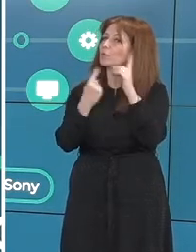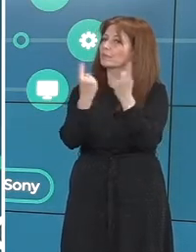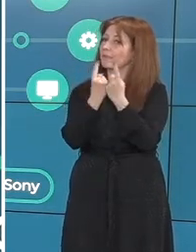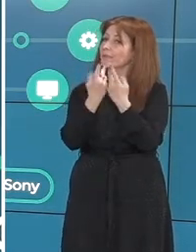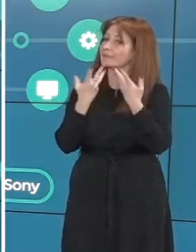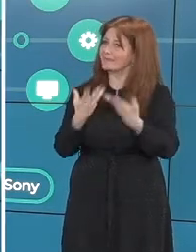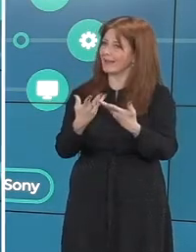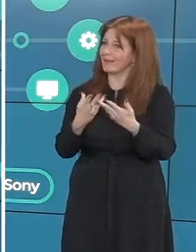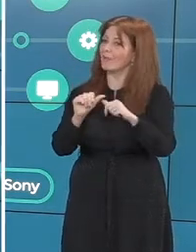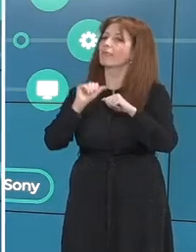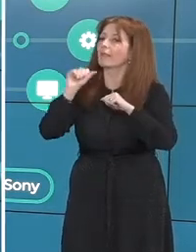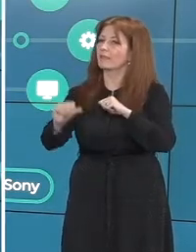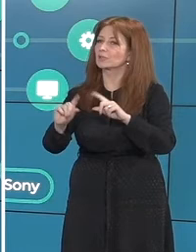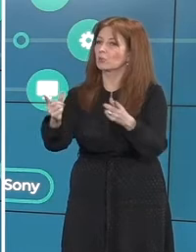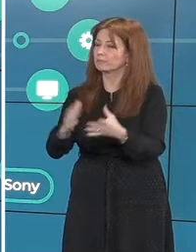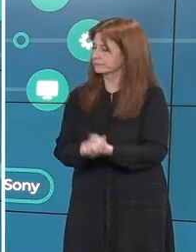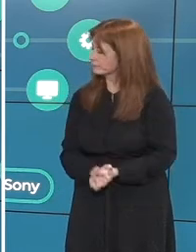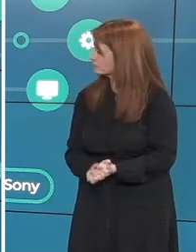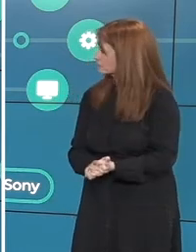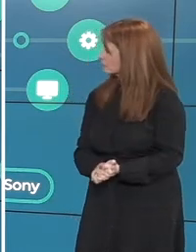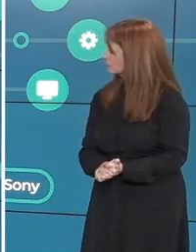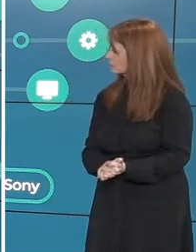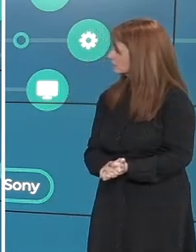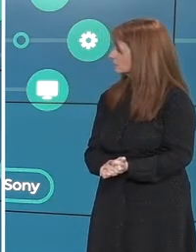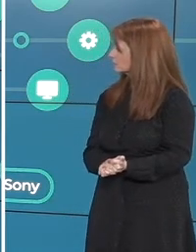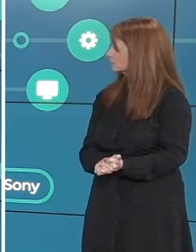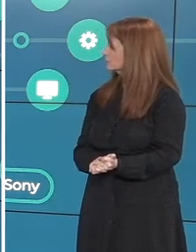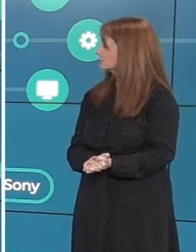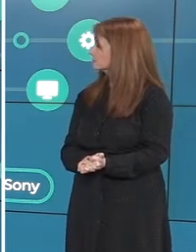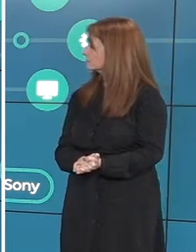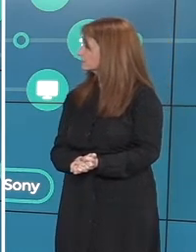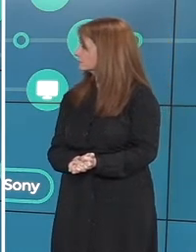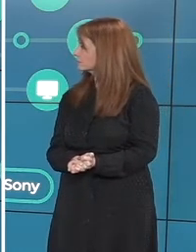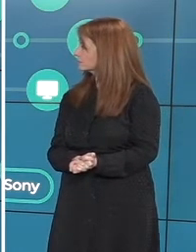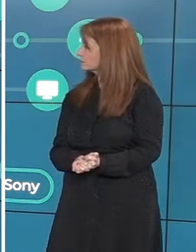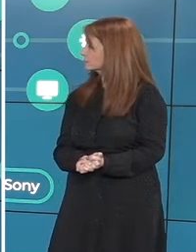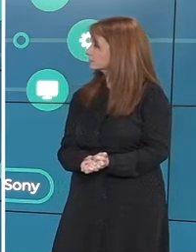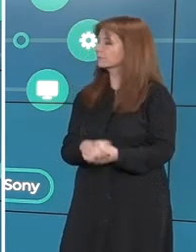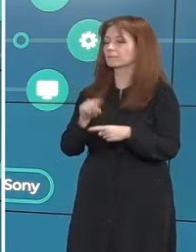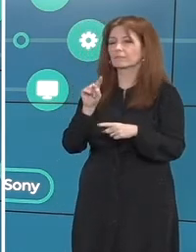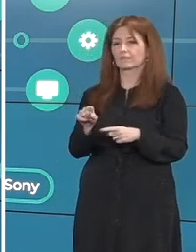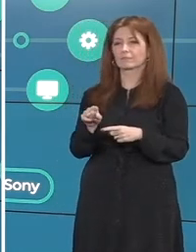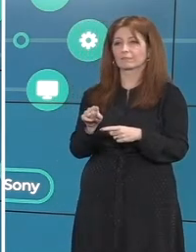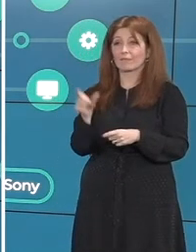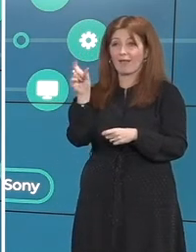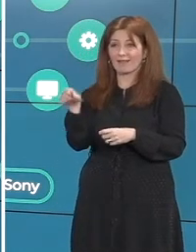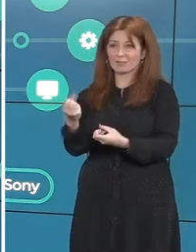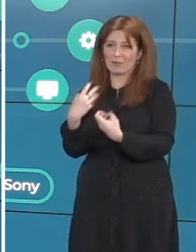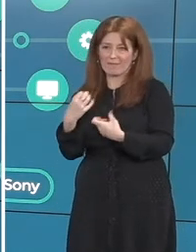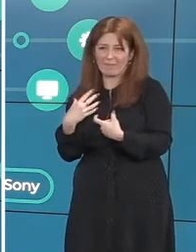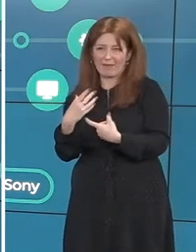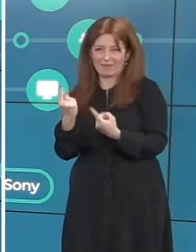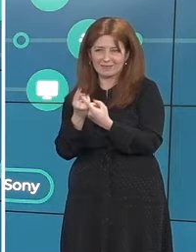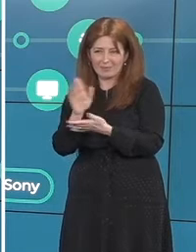next. That's interesting. So this kind of ties right onto it. This is something about customer feedback, which I think was an interesting question that popped